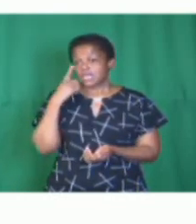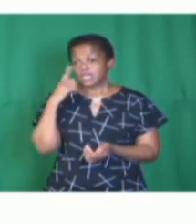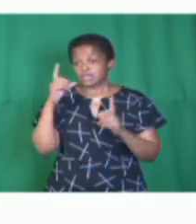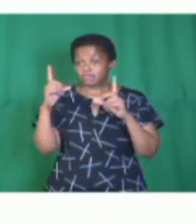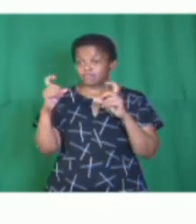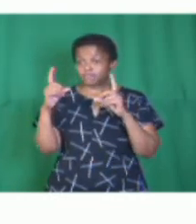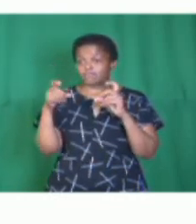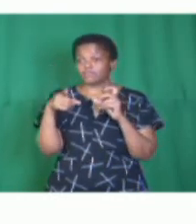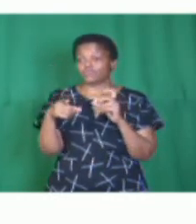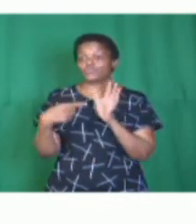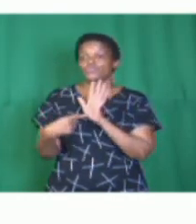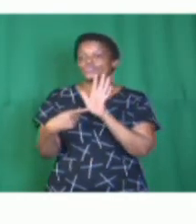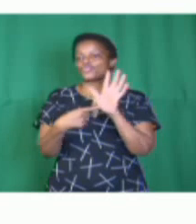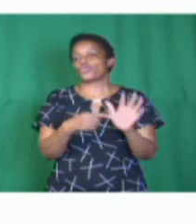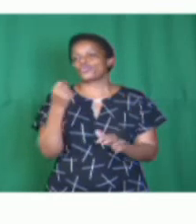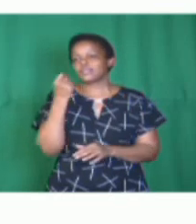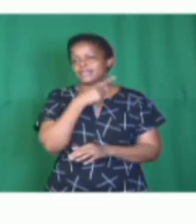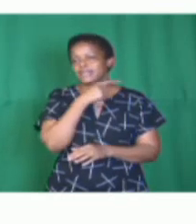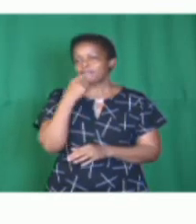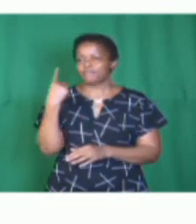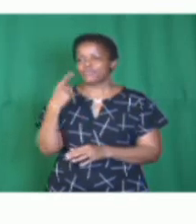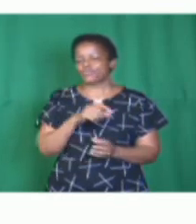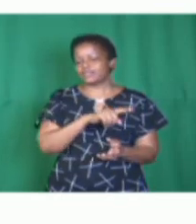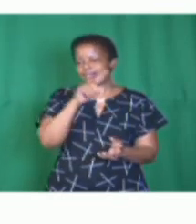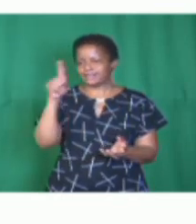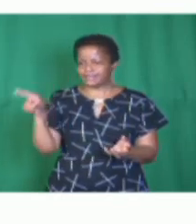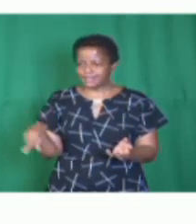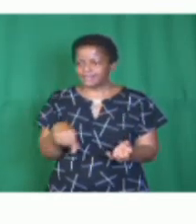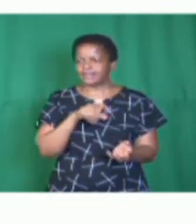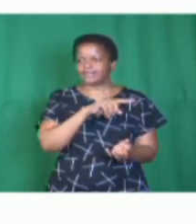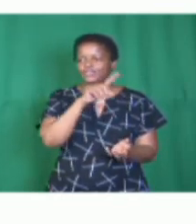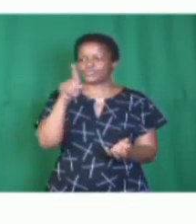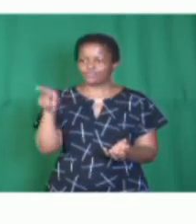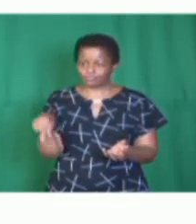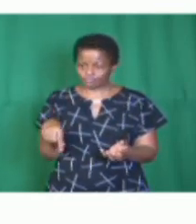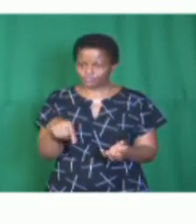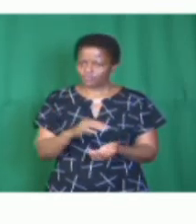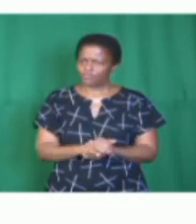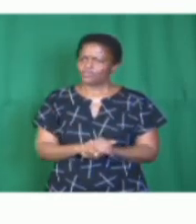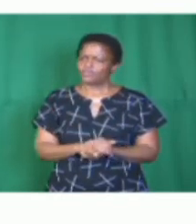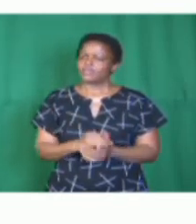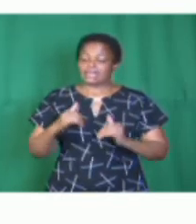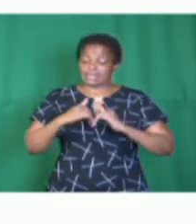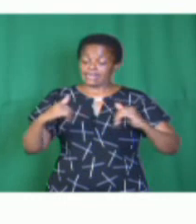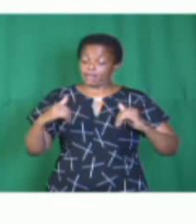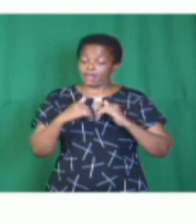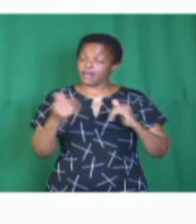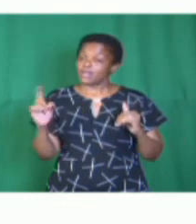apparatus for simple distillation. So as we have said that it is used to